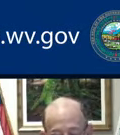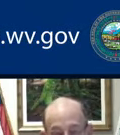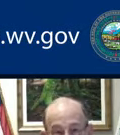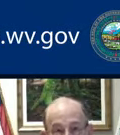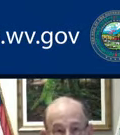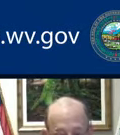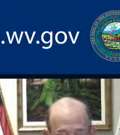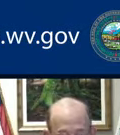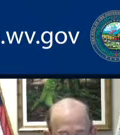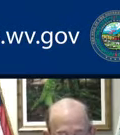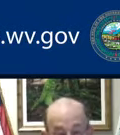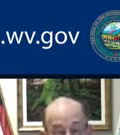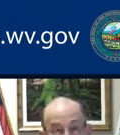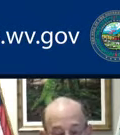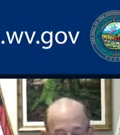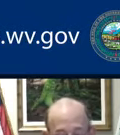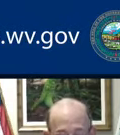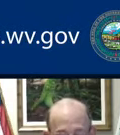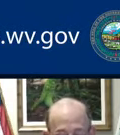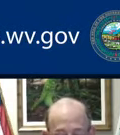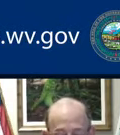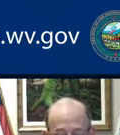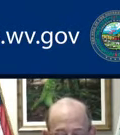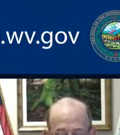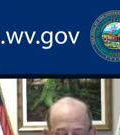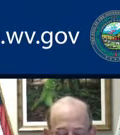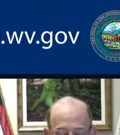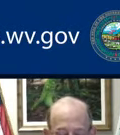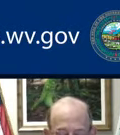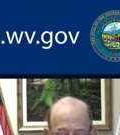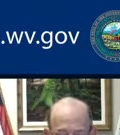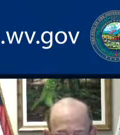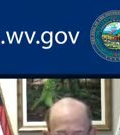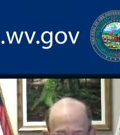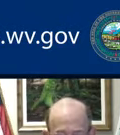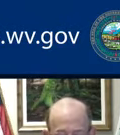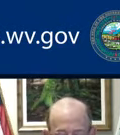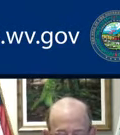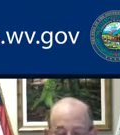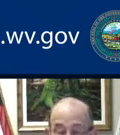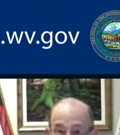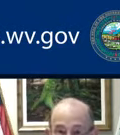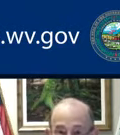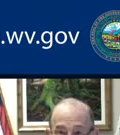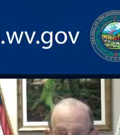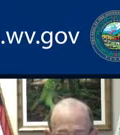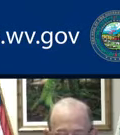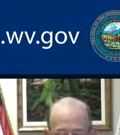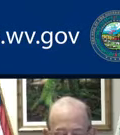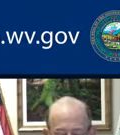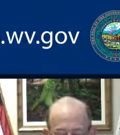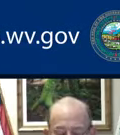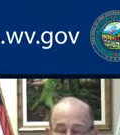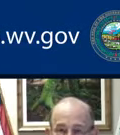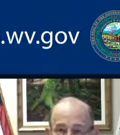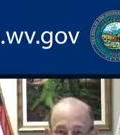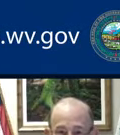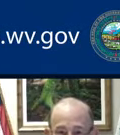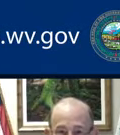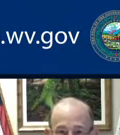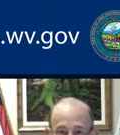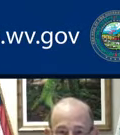the death box, you will see confirmed deaths, probable deaths, and then the total number of